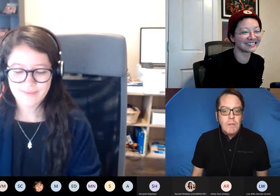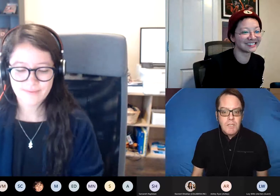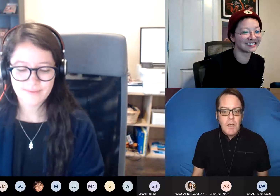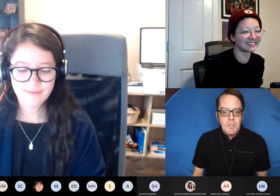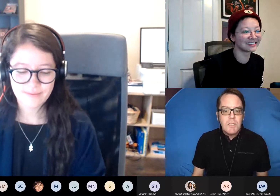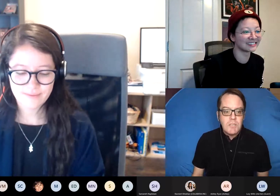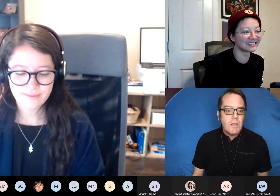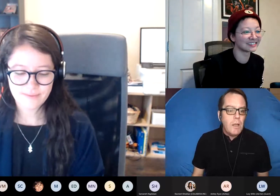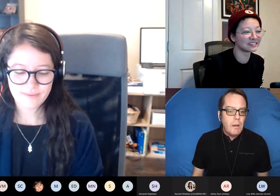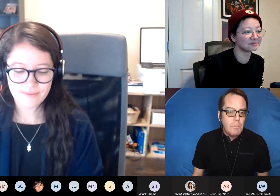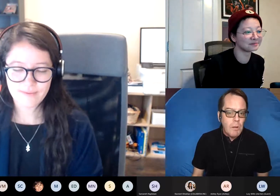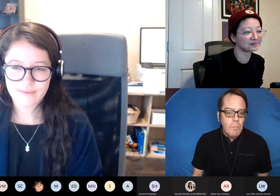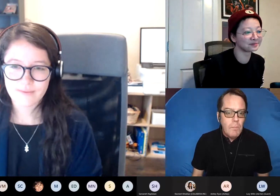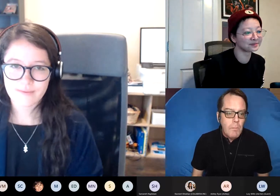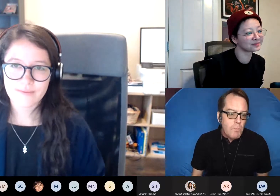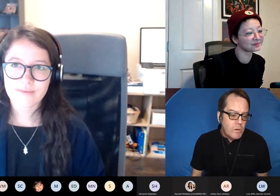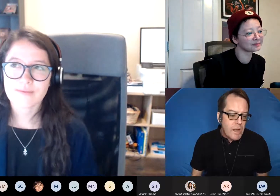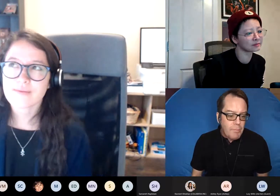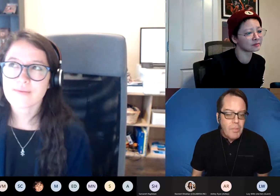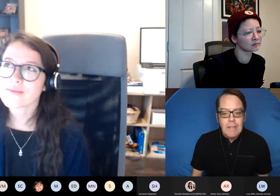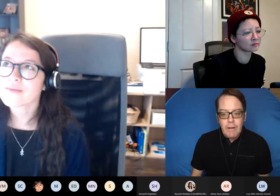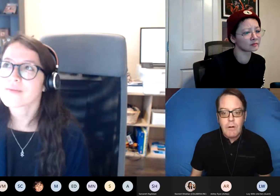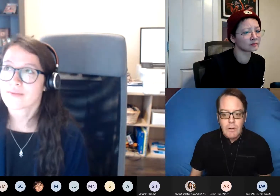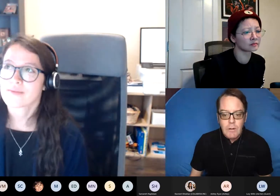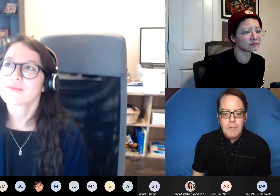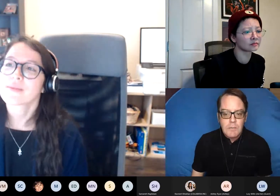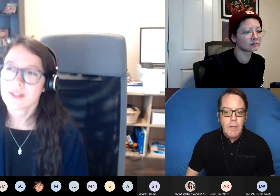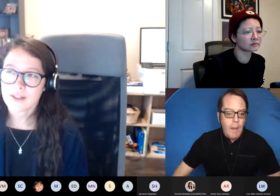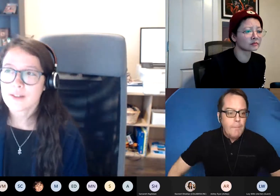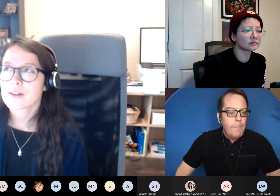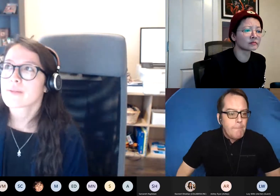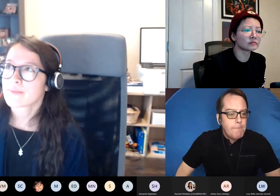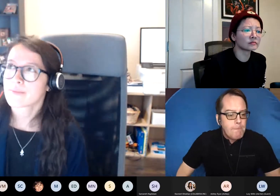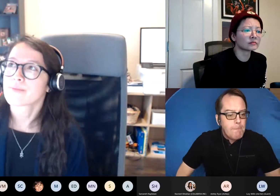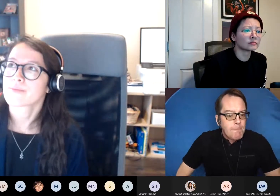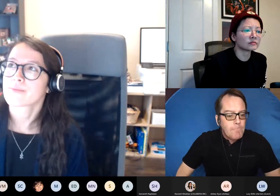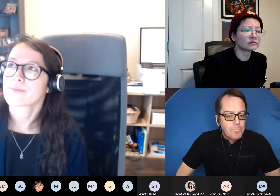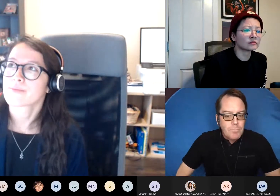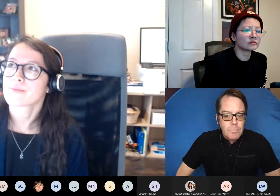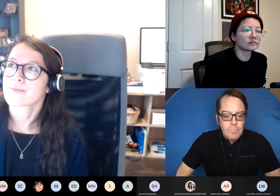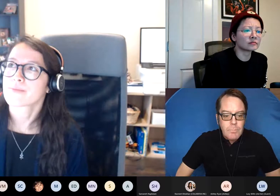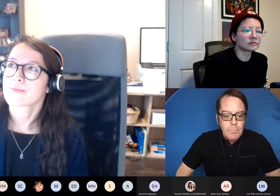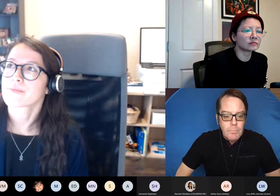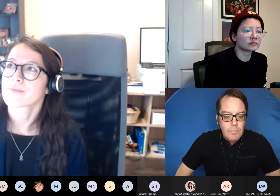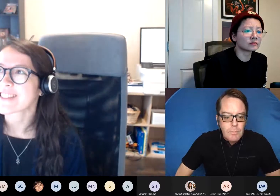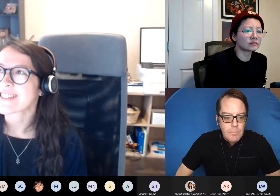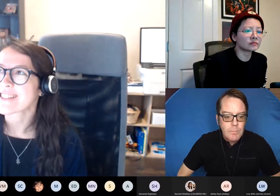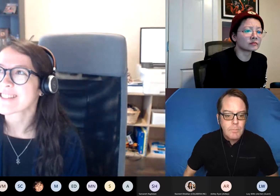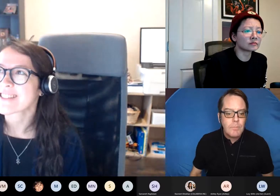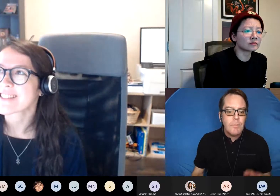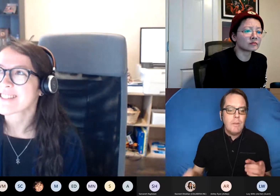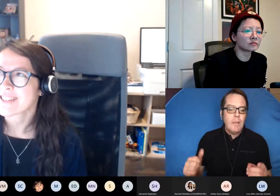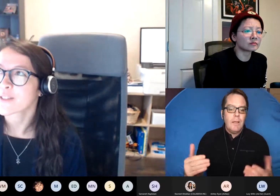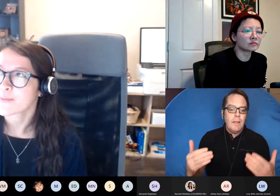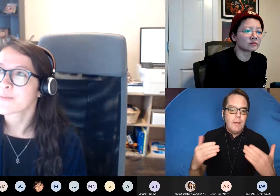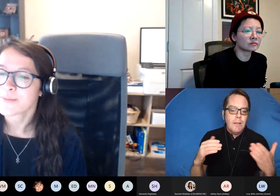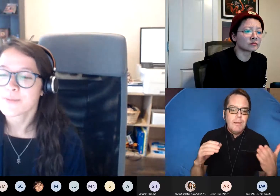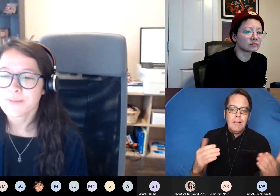can discuss this in more depth later. Just, yeah. Thanks a lot. Thank you very